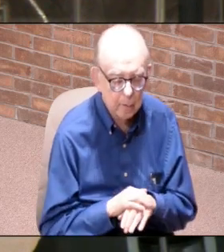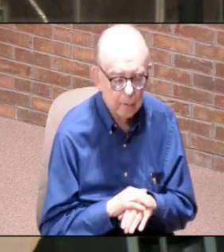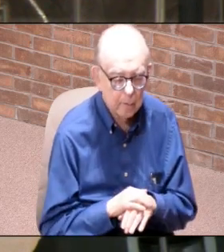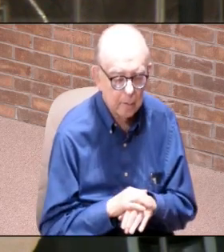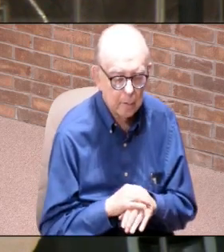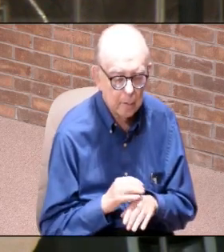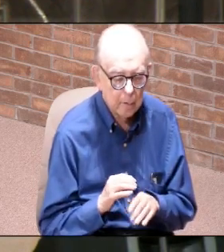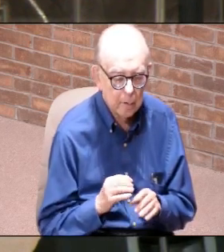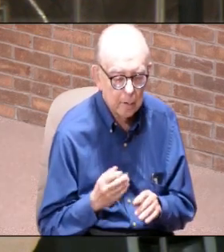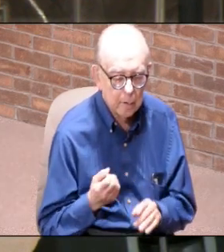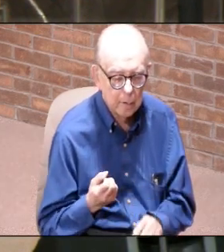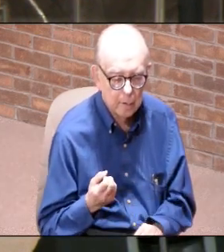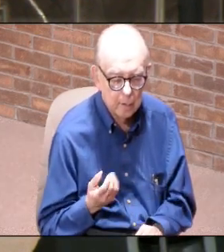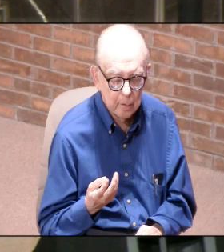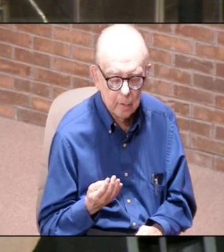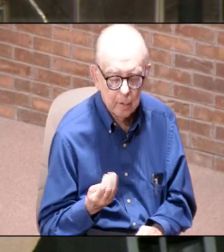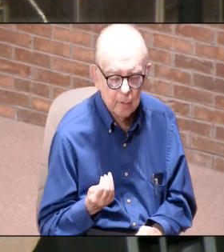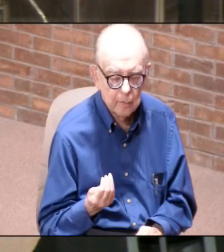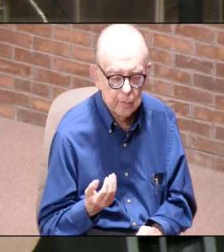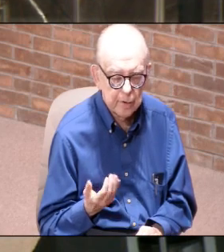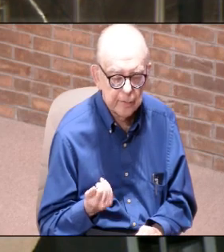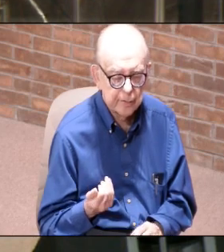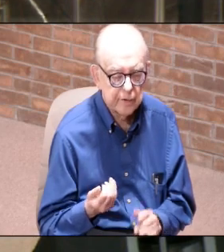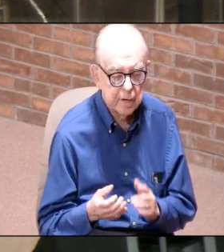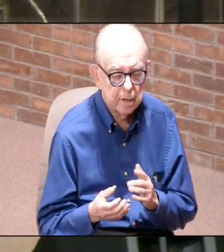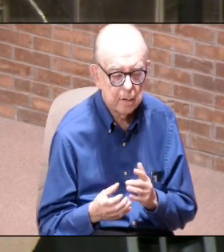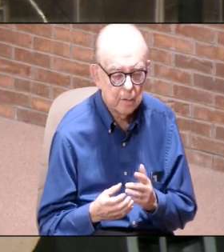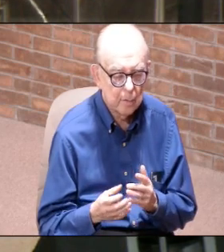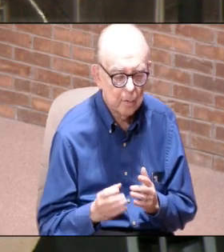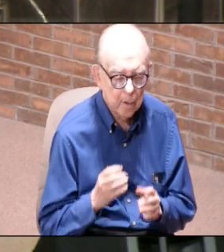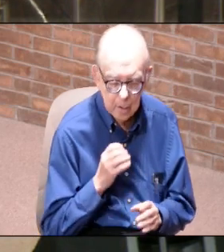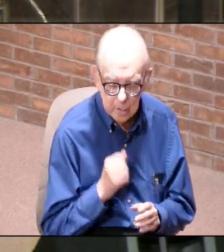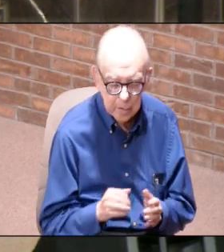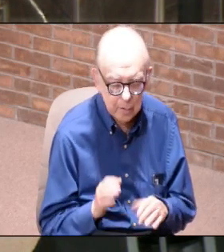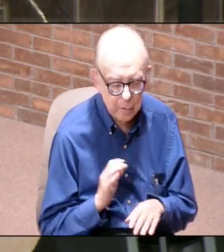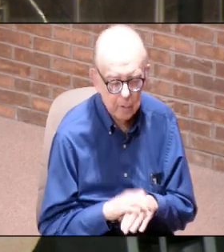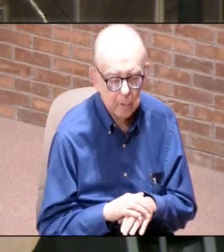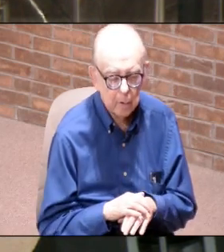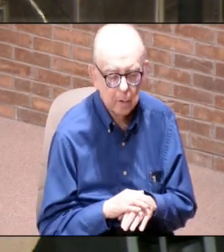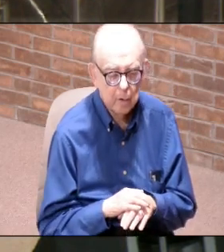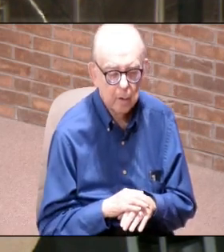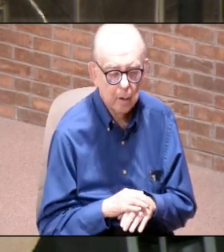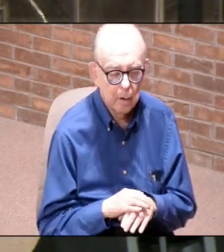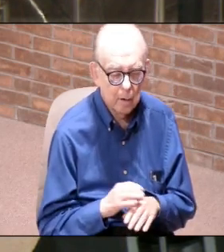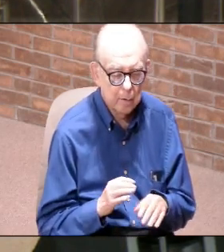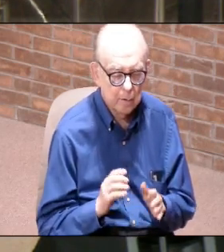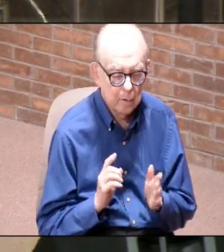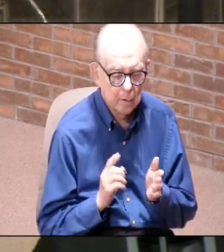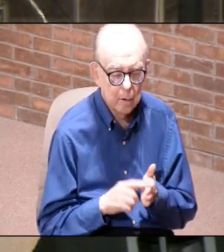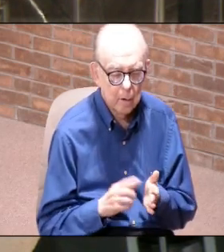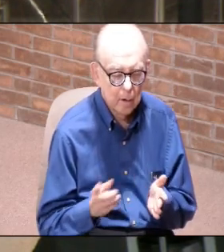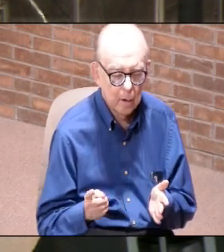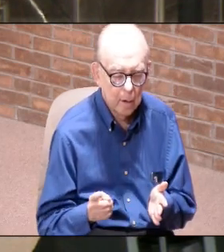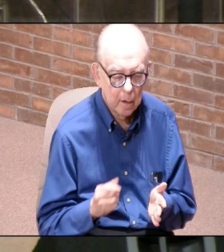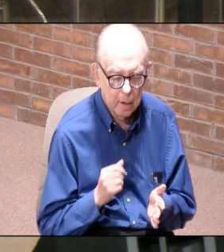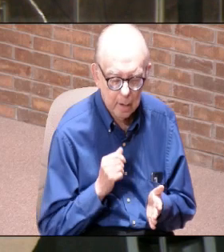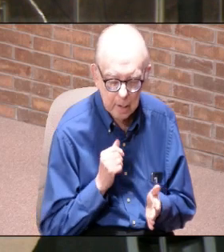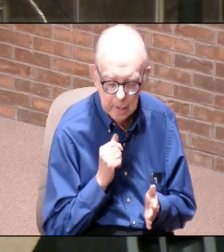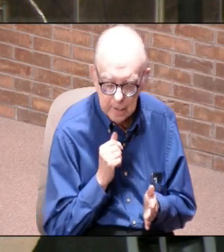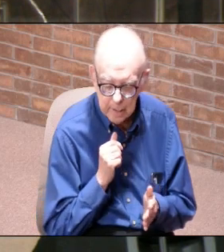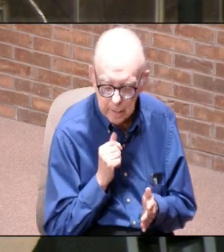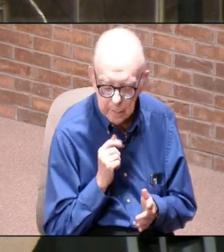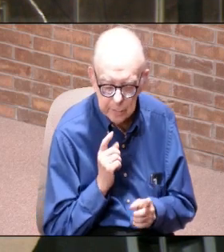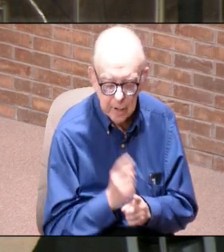in the 1400s, 1500s, and then into the 1600s, into the Old English, The manifestation was a word that was